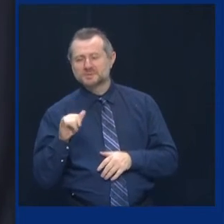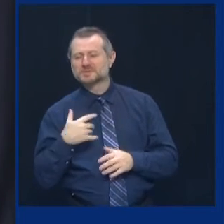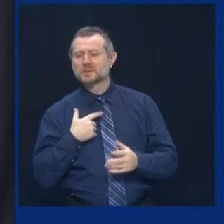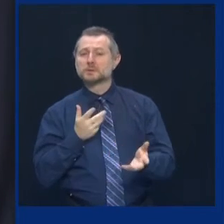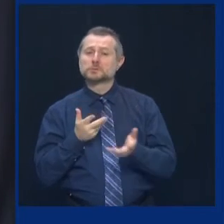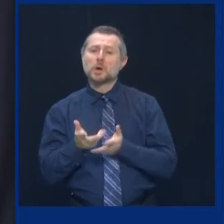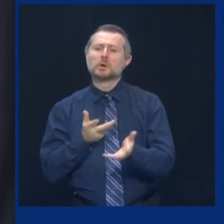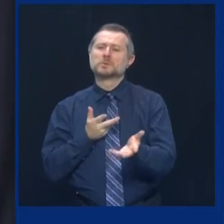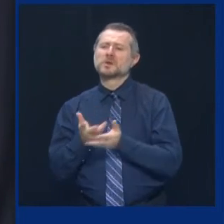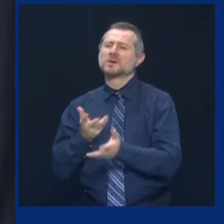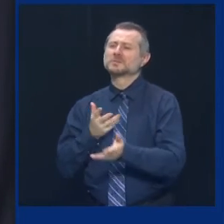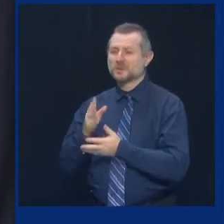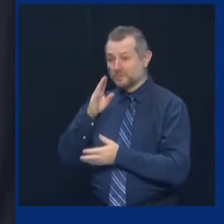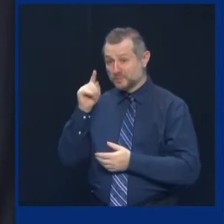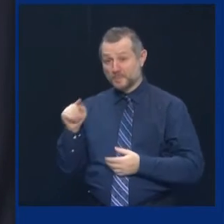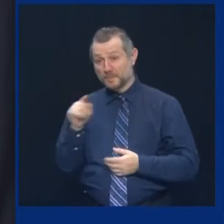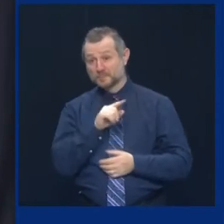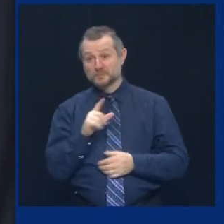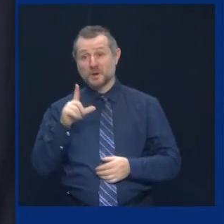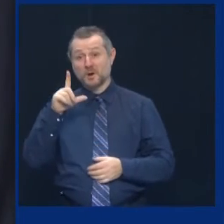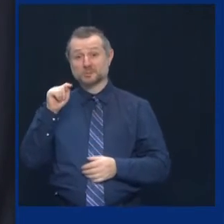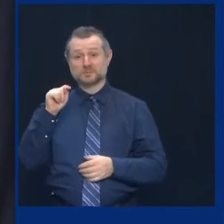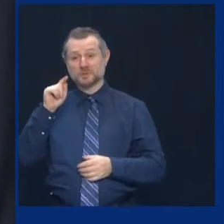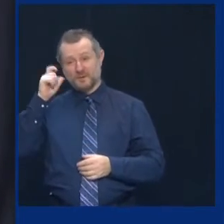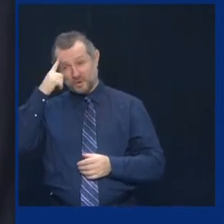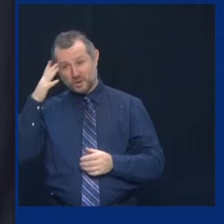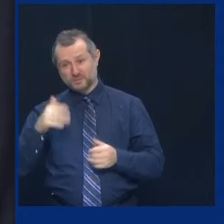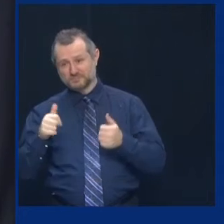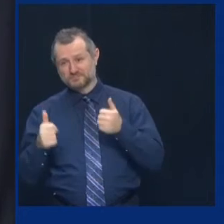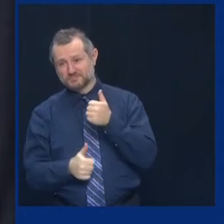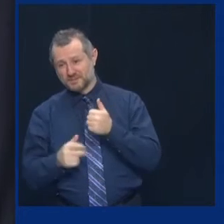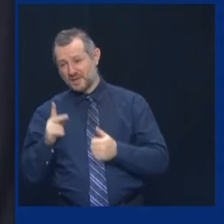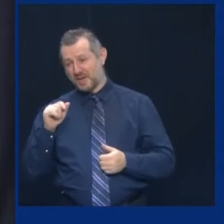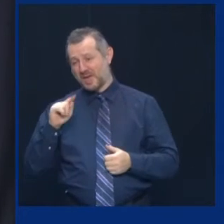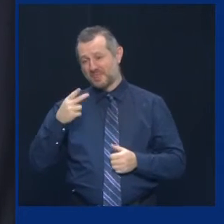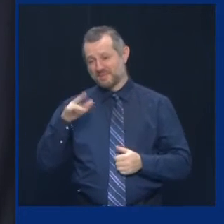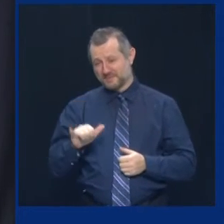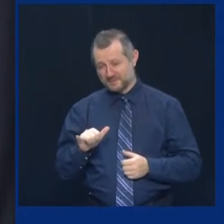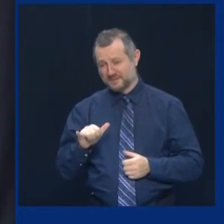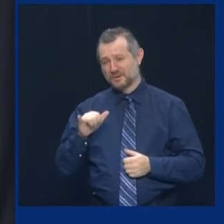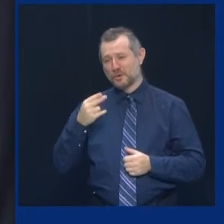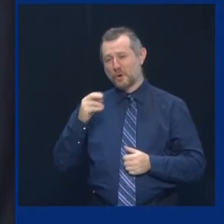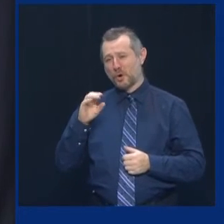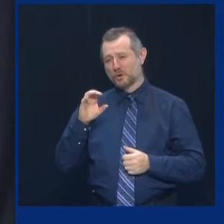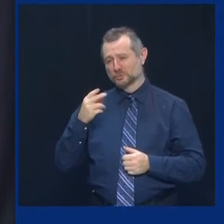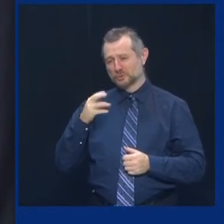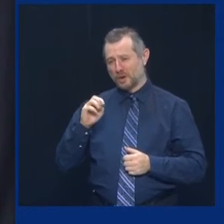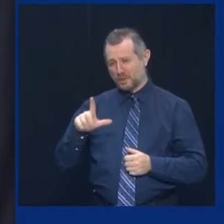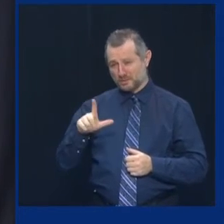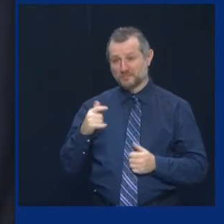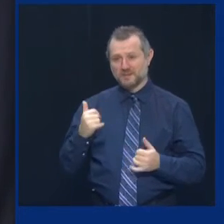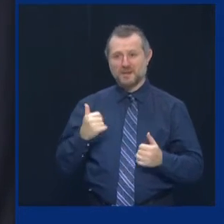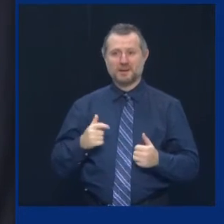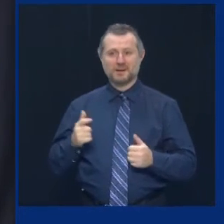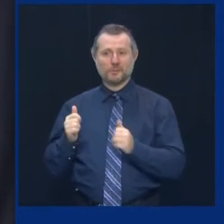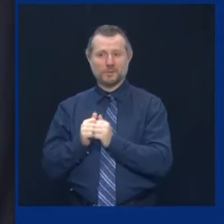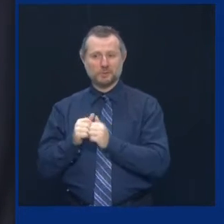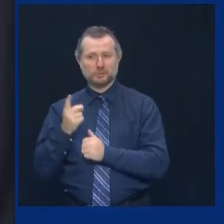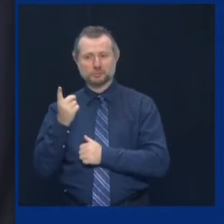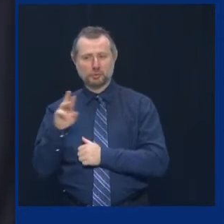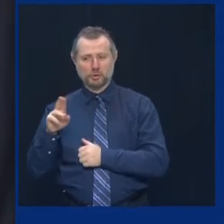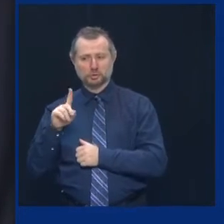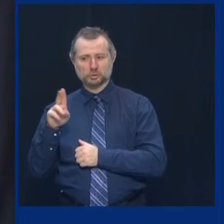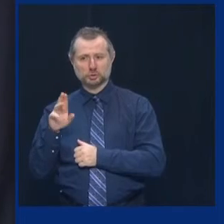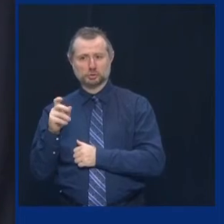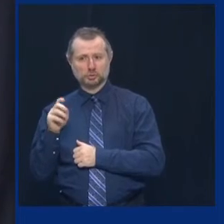We have the Lieutenant Governor Kathy Hochul is doing follow-up with Dr. Zucker. But that's where the spread is coming from, and that's why